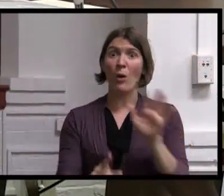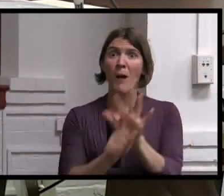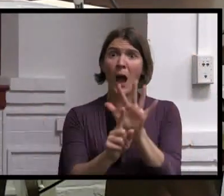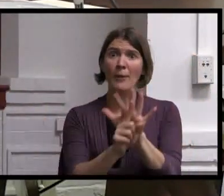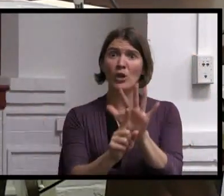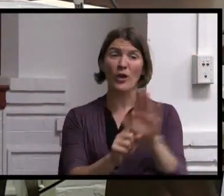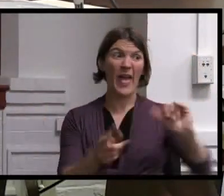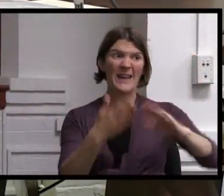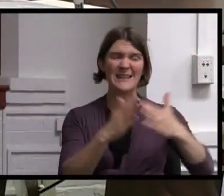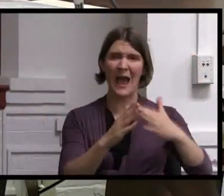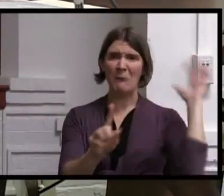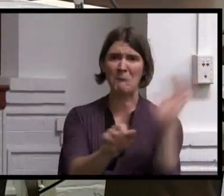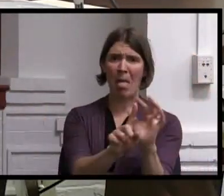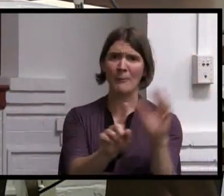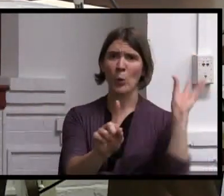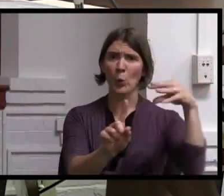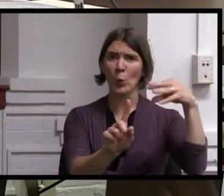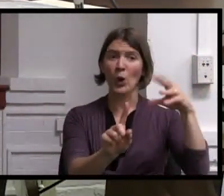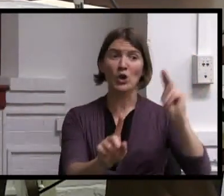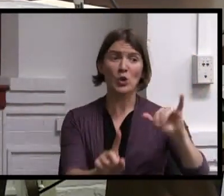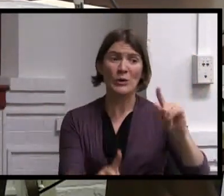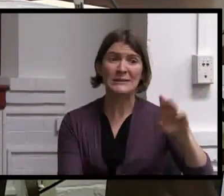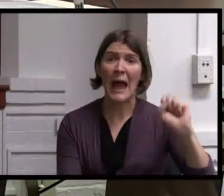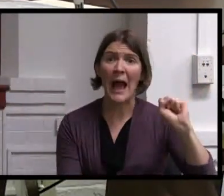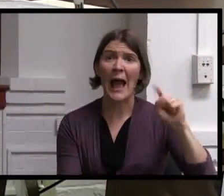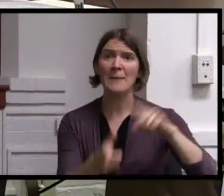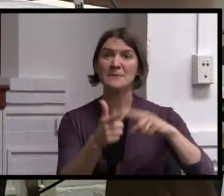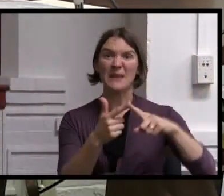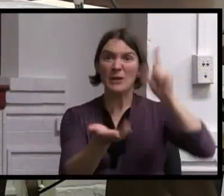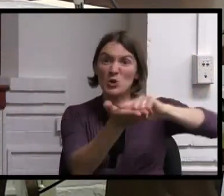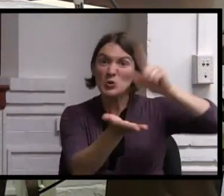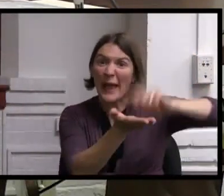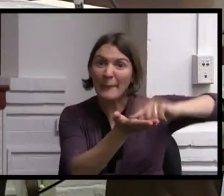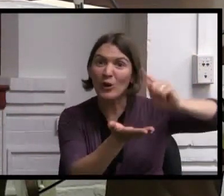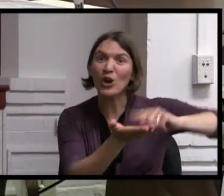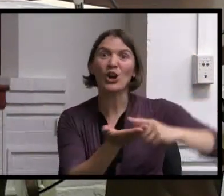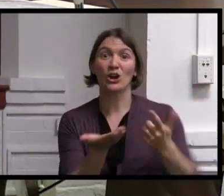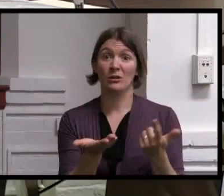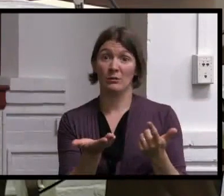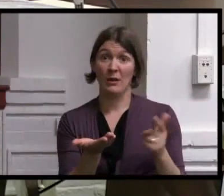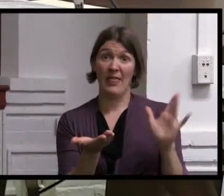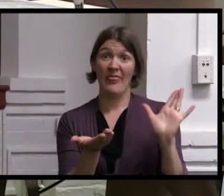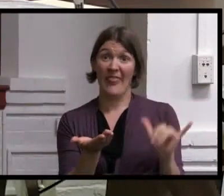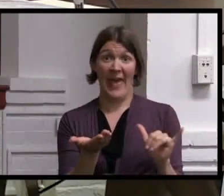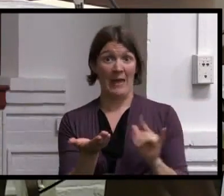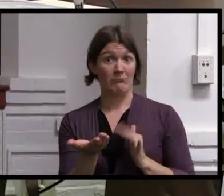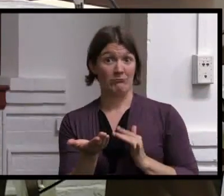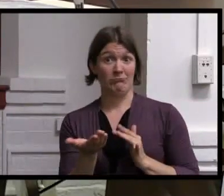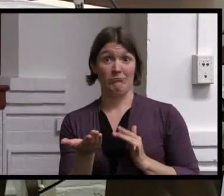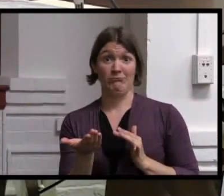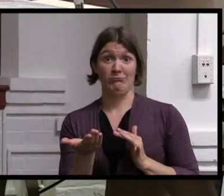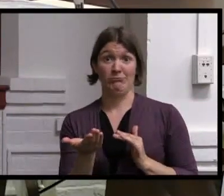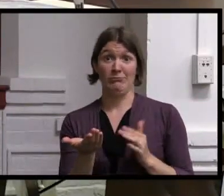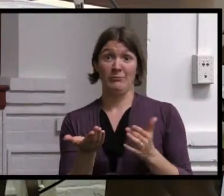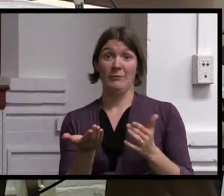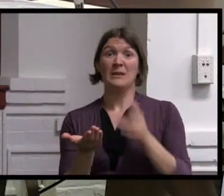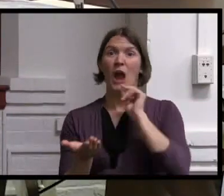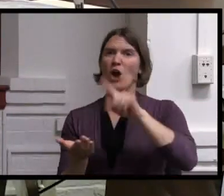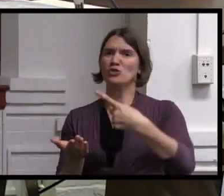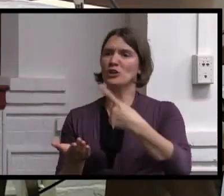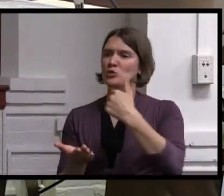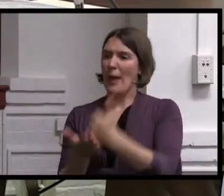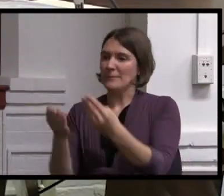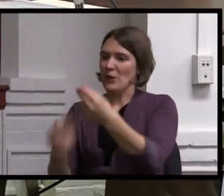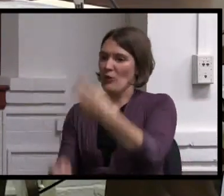the town, it was picked up in the New York Times, this kind of thing. A program such as this doesn't necessarily have to be solely